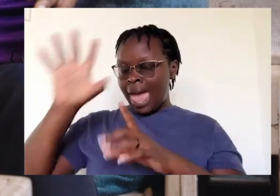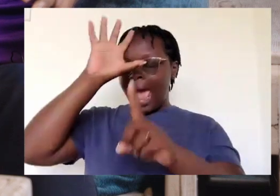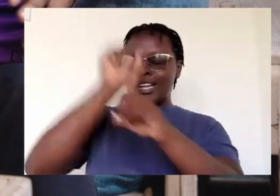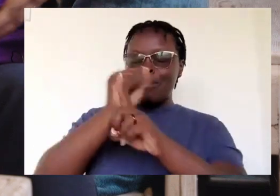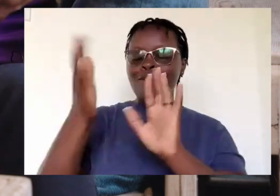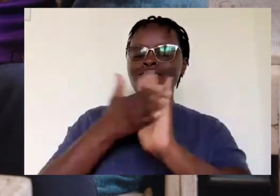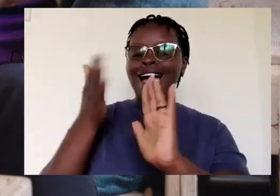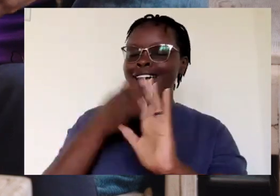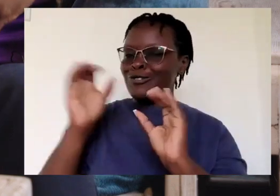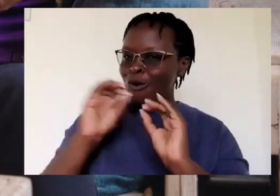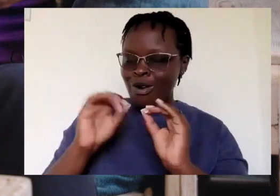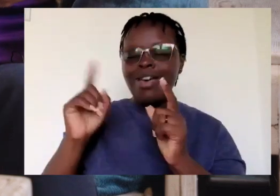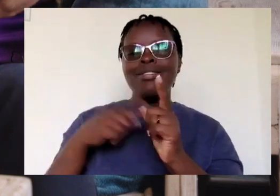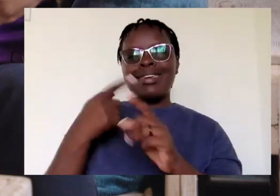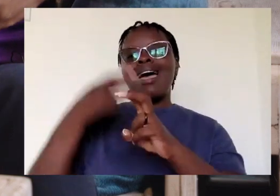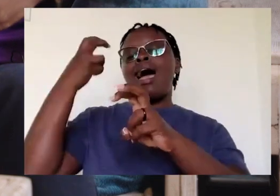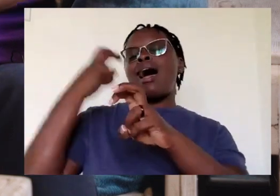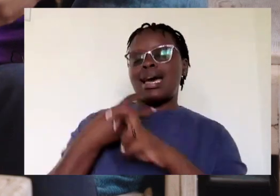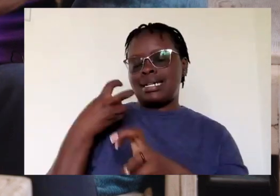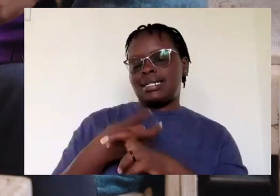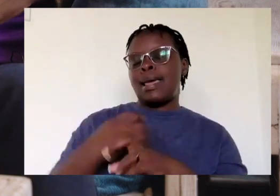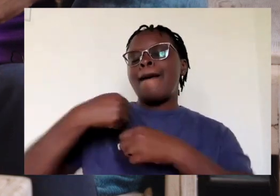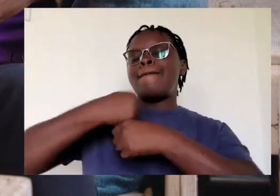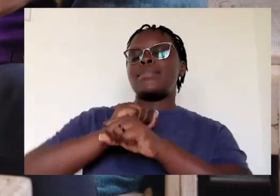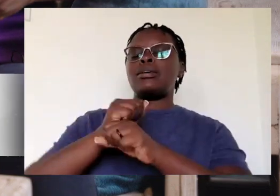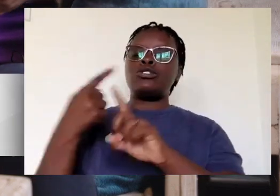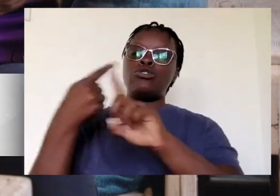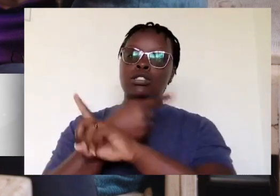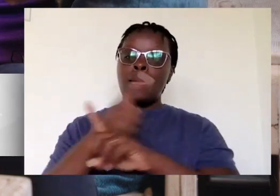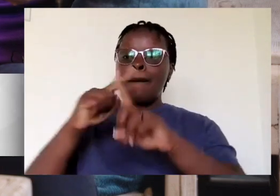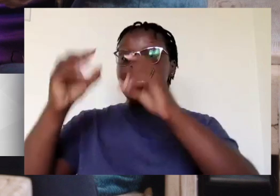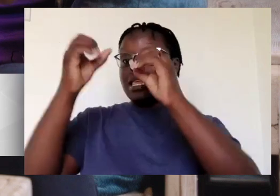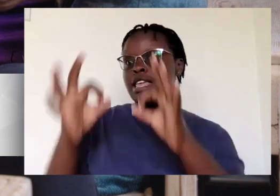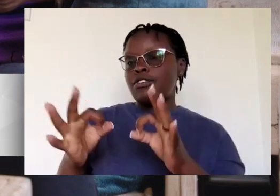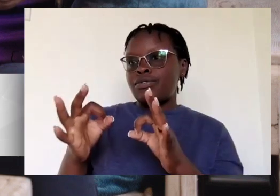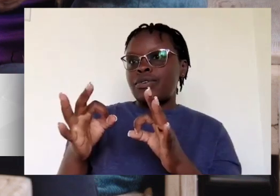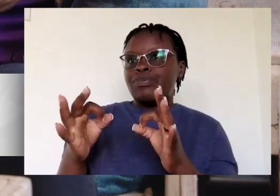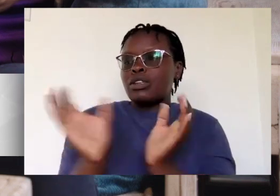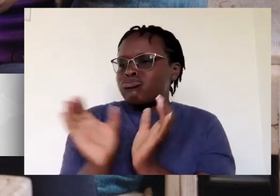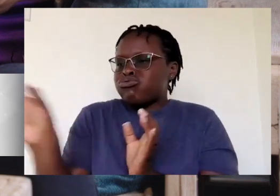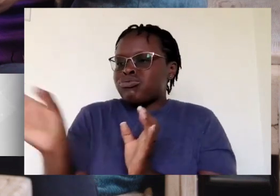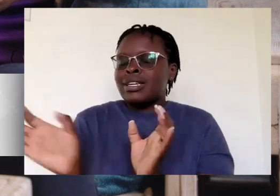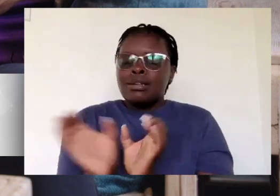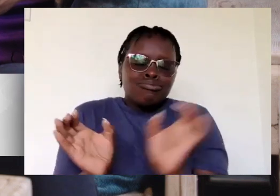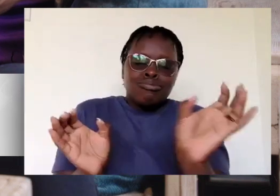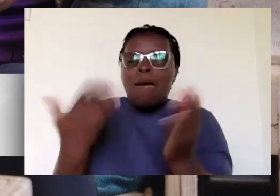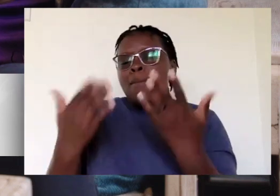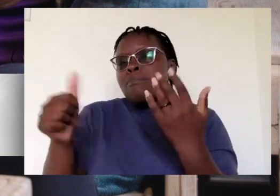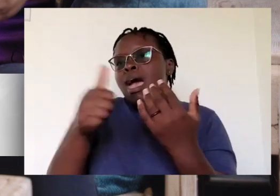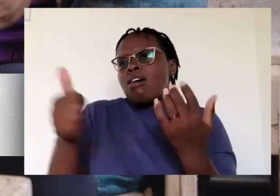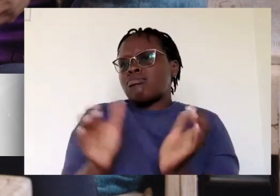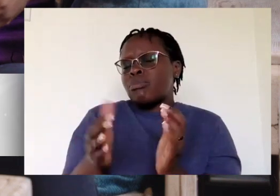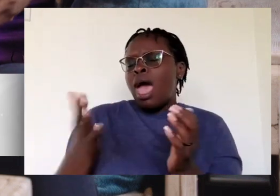at some point, it will be a bit hard for them to make a lot of changes. But if they privatize some of them to organizations